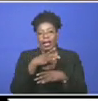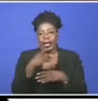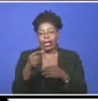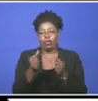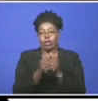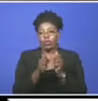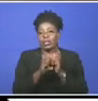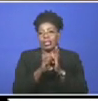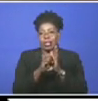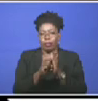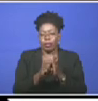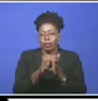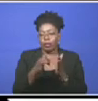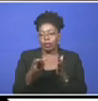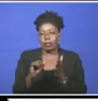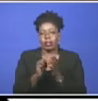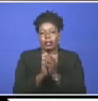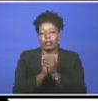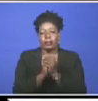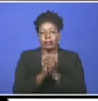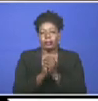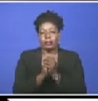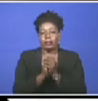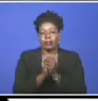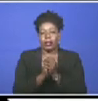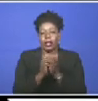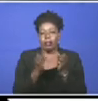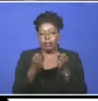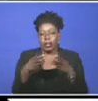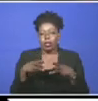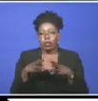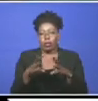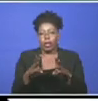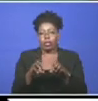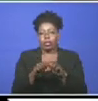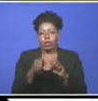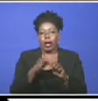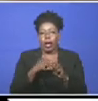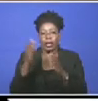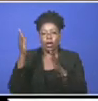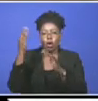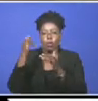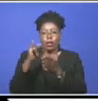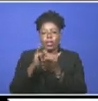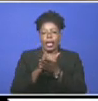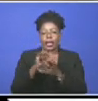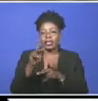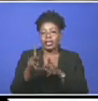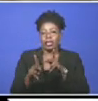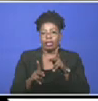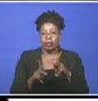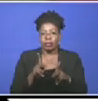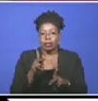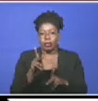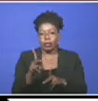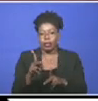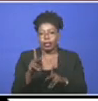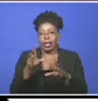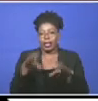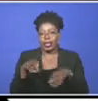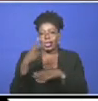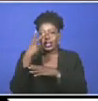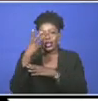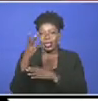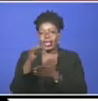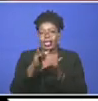and iconography in subtle ways in my work, and so I hope that people can see